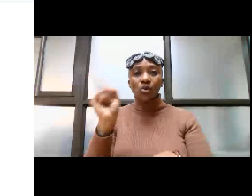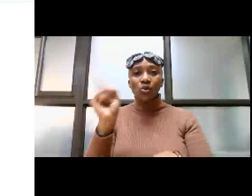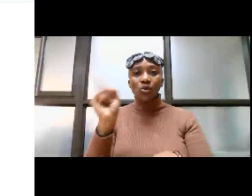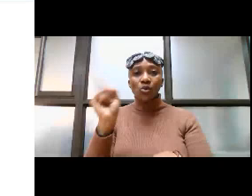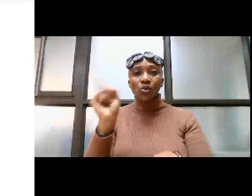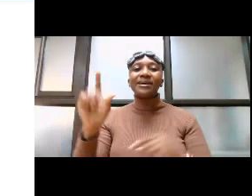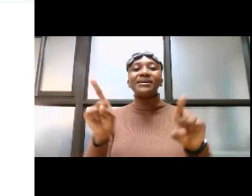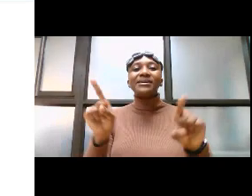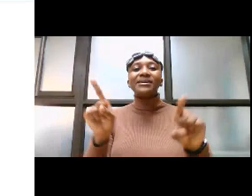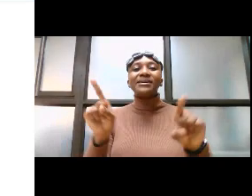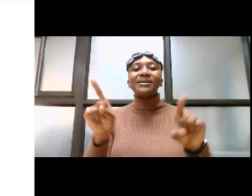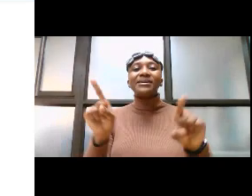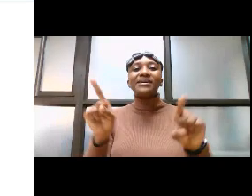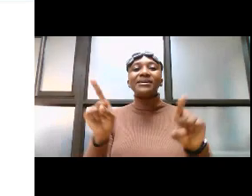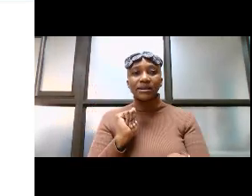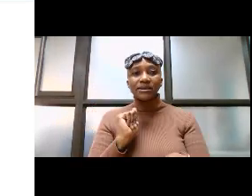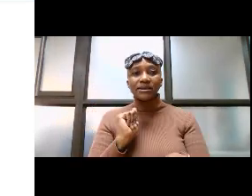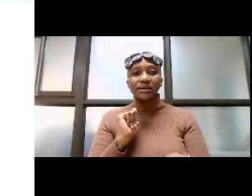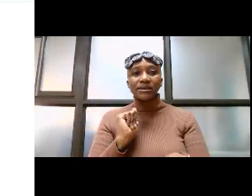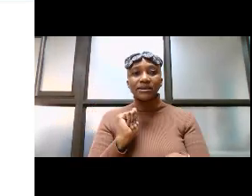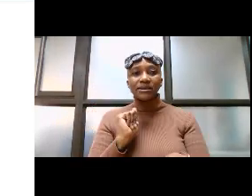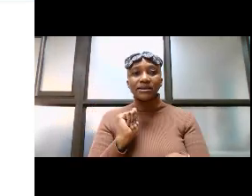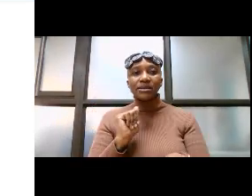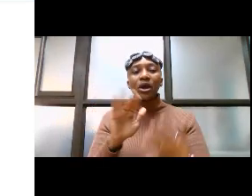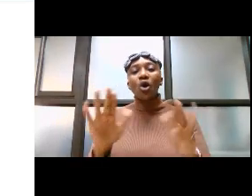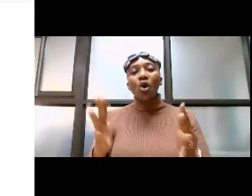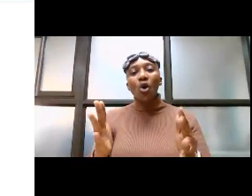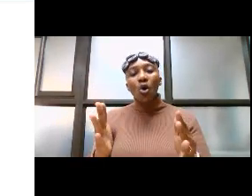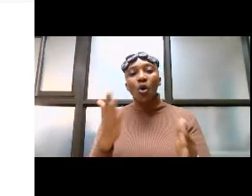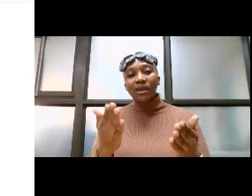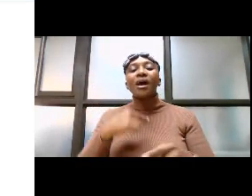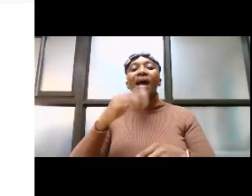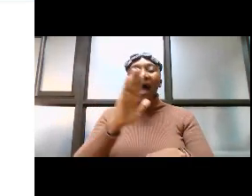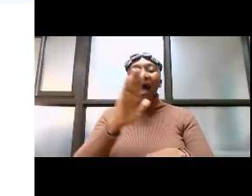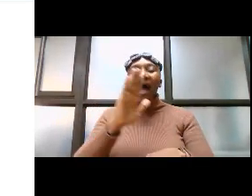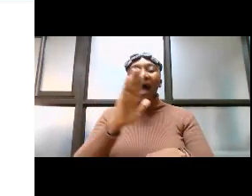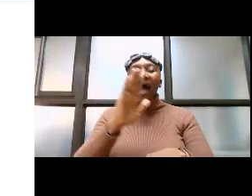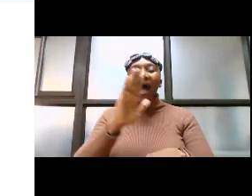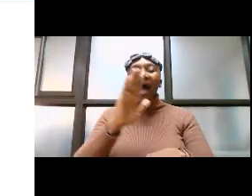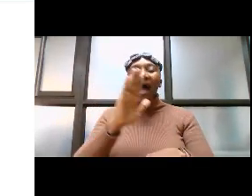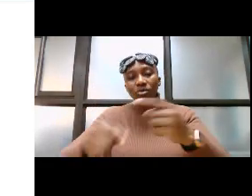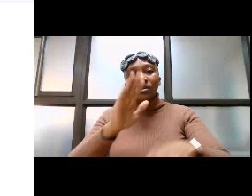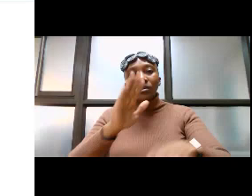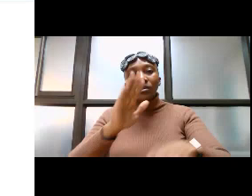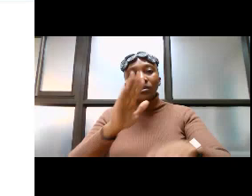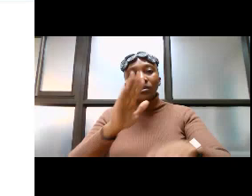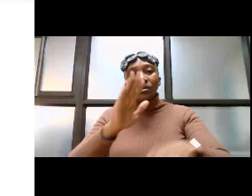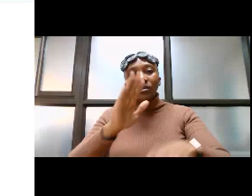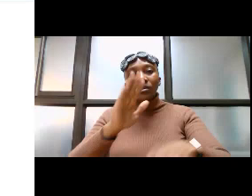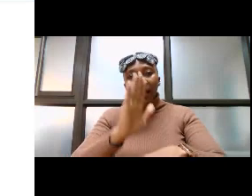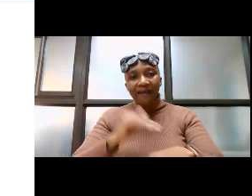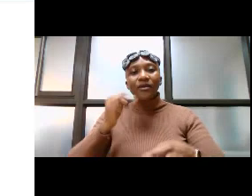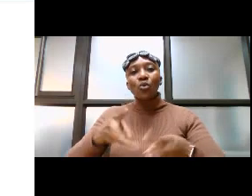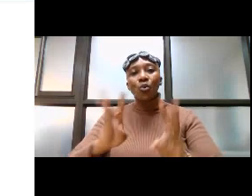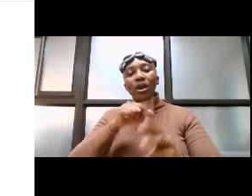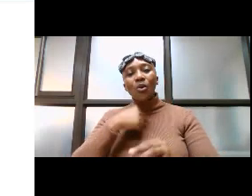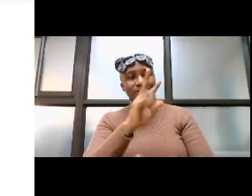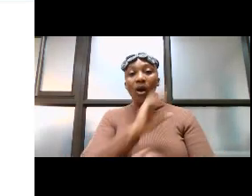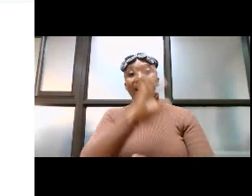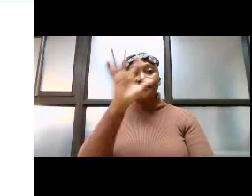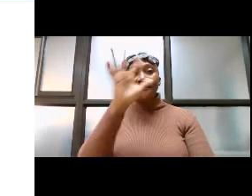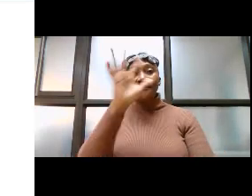did it affect, or how has it affected, or how does it continue to affect the way we think around disability within an African context? Okay, all